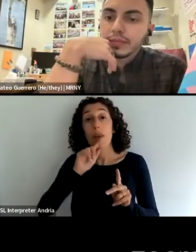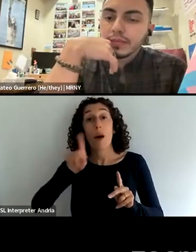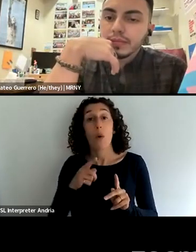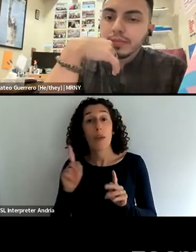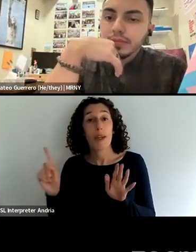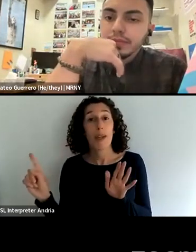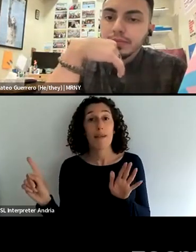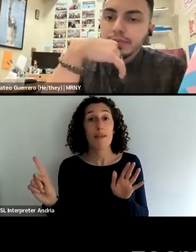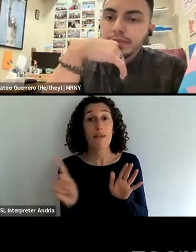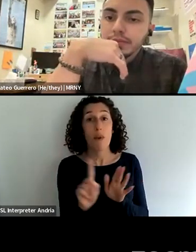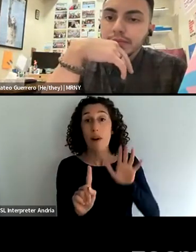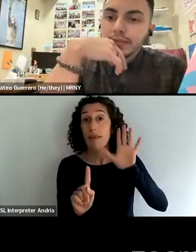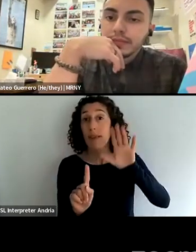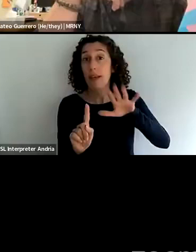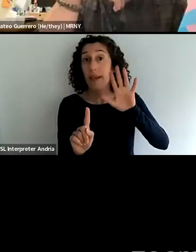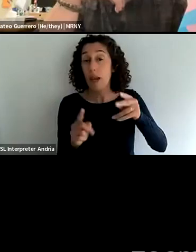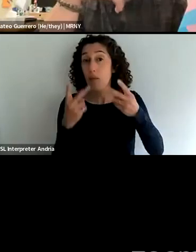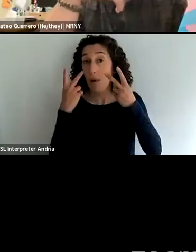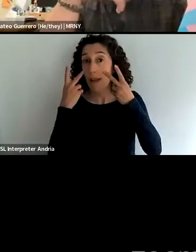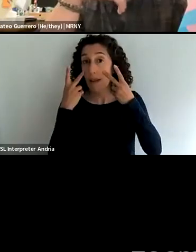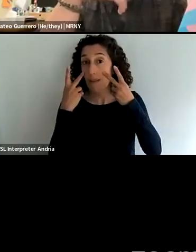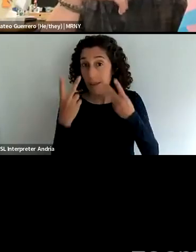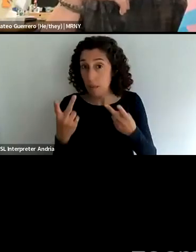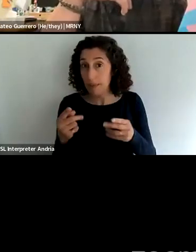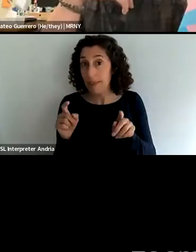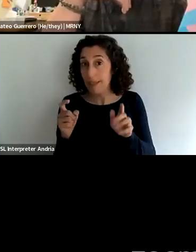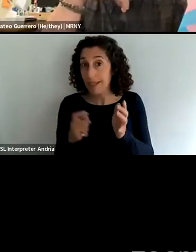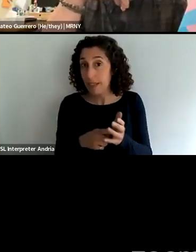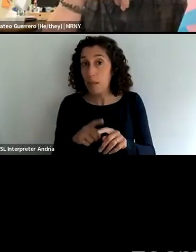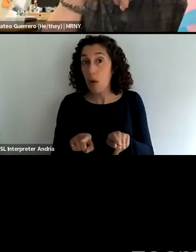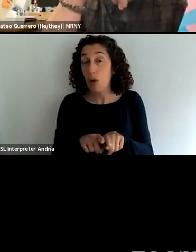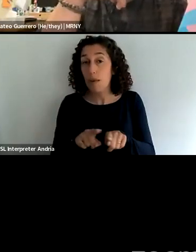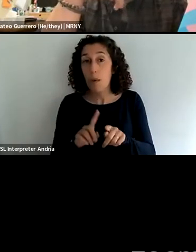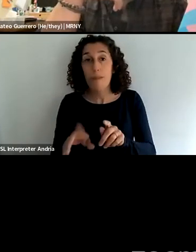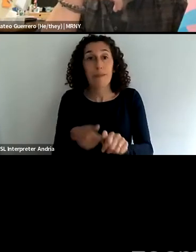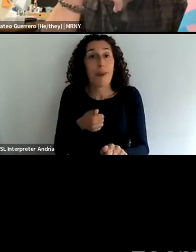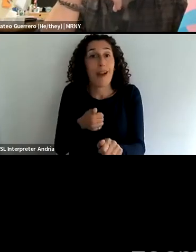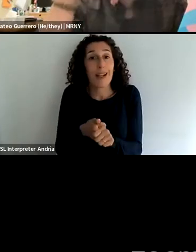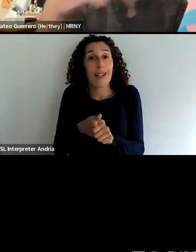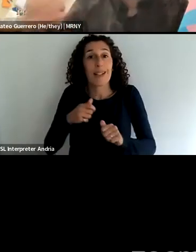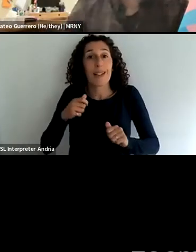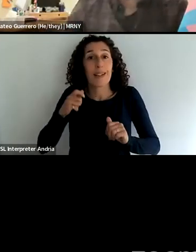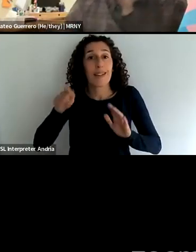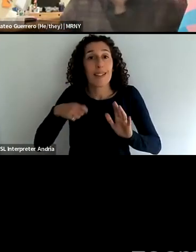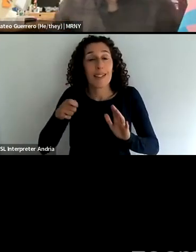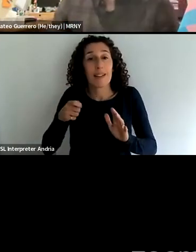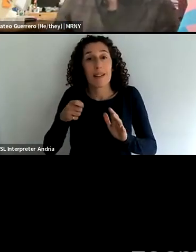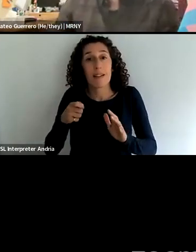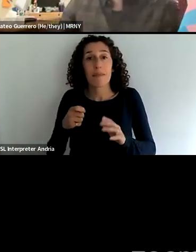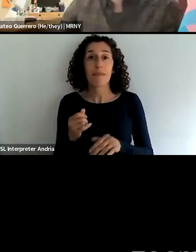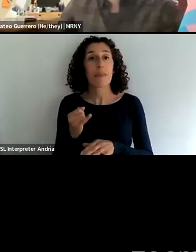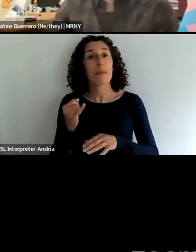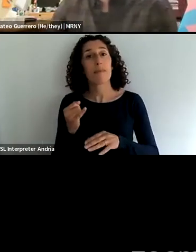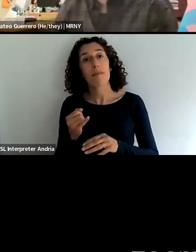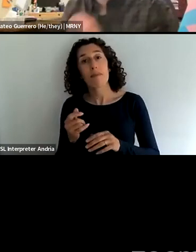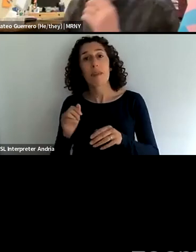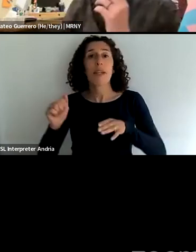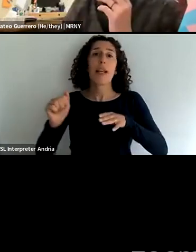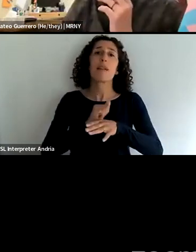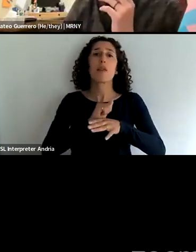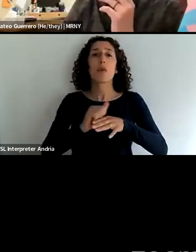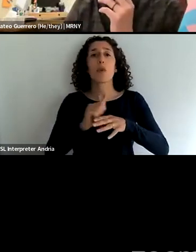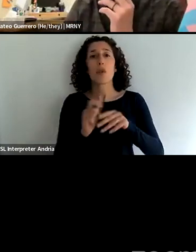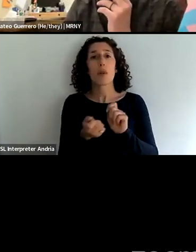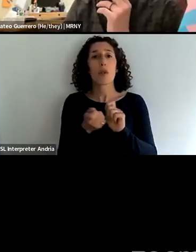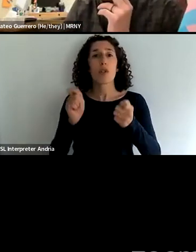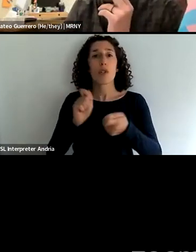part, but there also needs to be institutional change as far as people who are behind the camera who can actually make the stories that we want to see. If you want to know